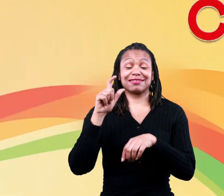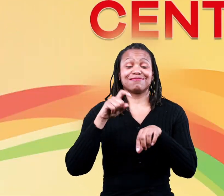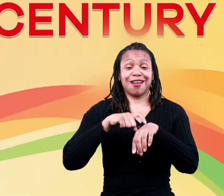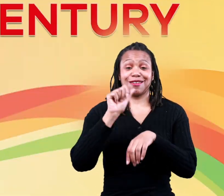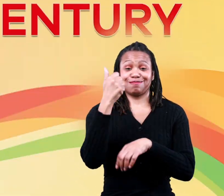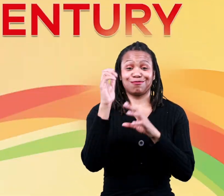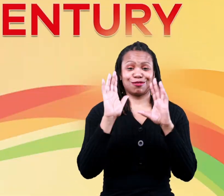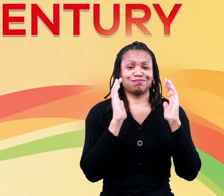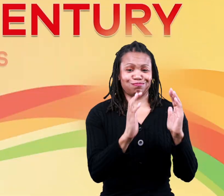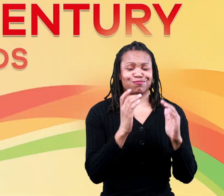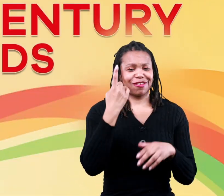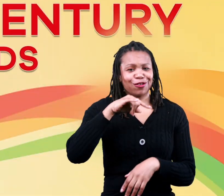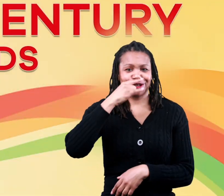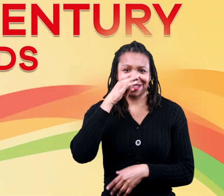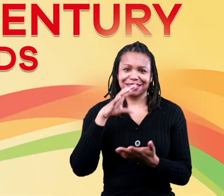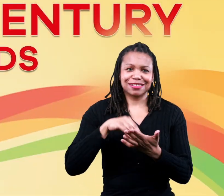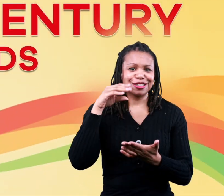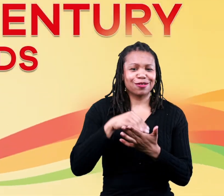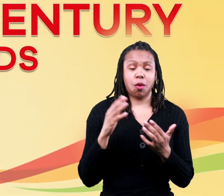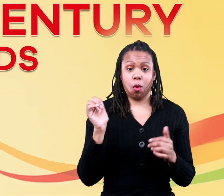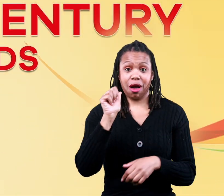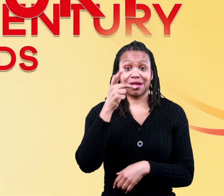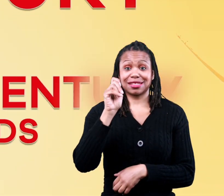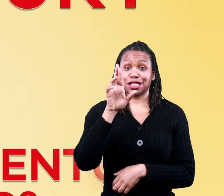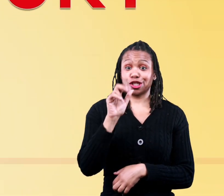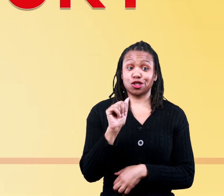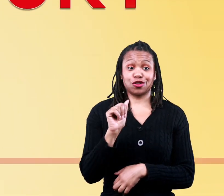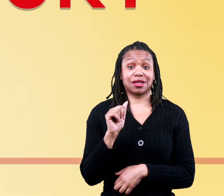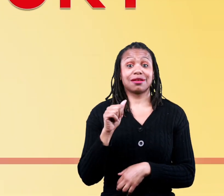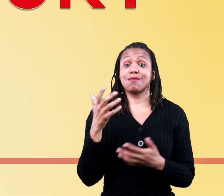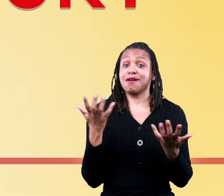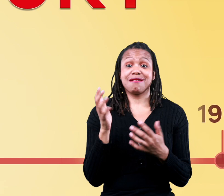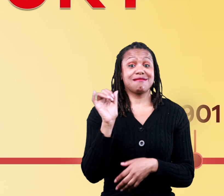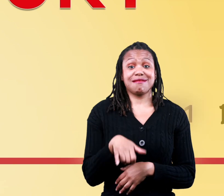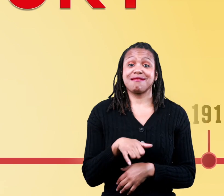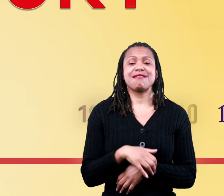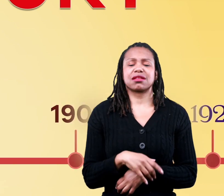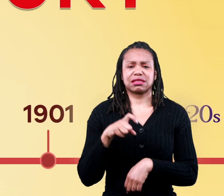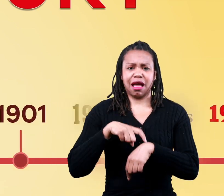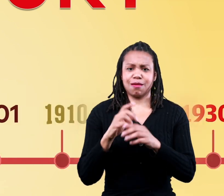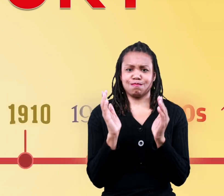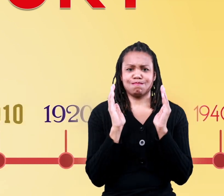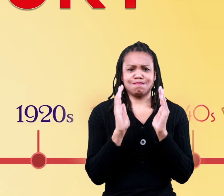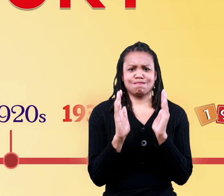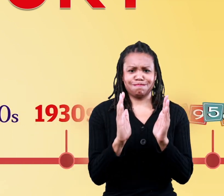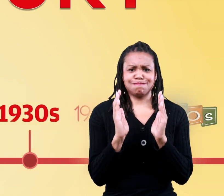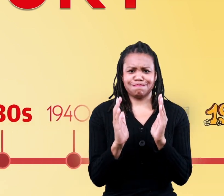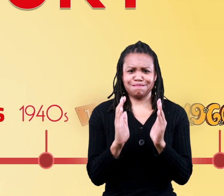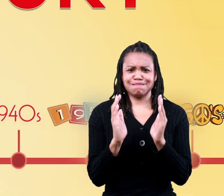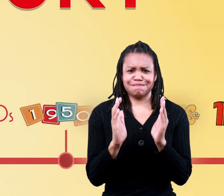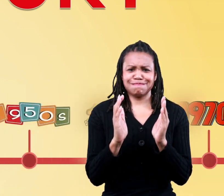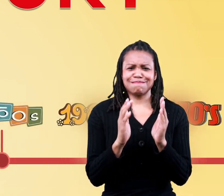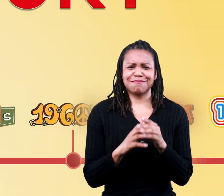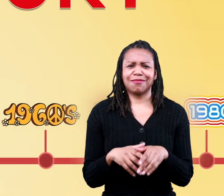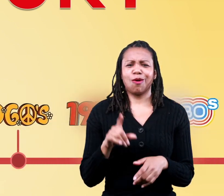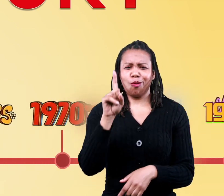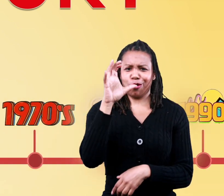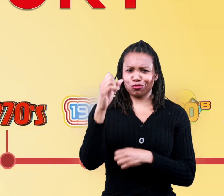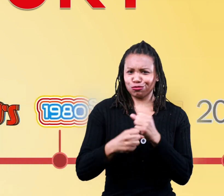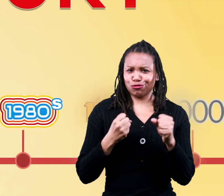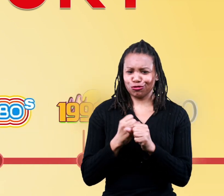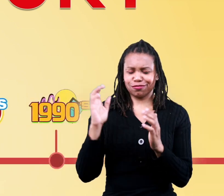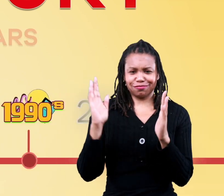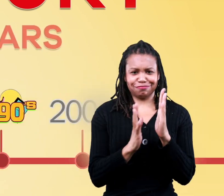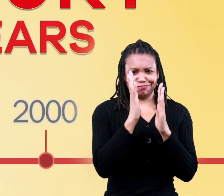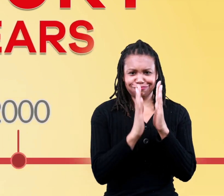The 20th century for kids. Do you know what a century is? A century is a period